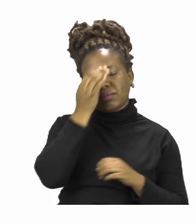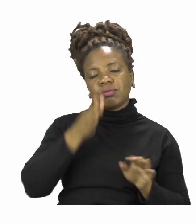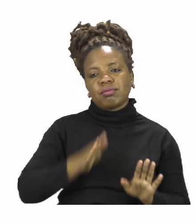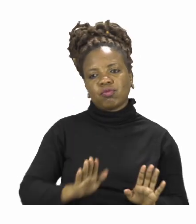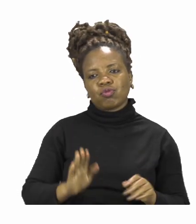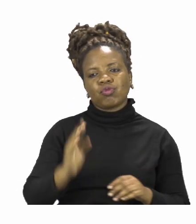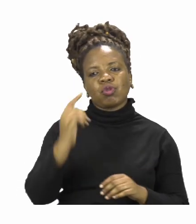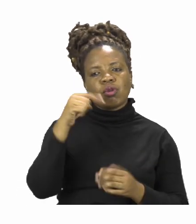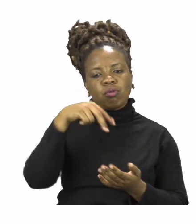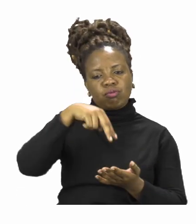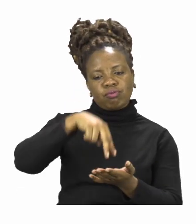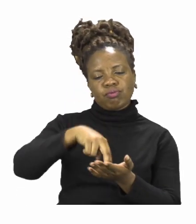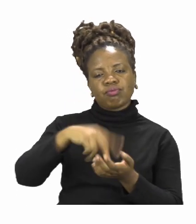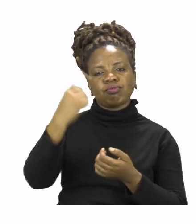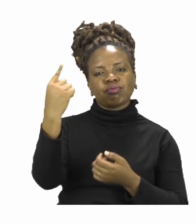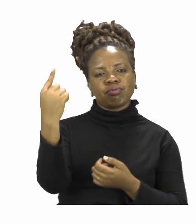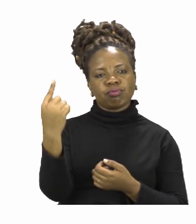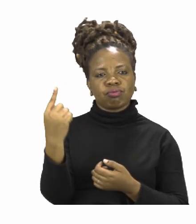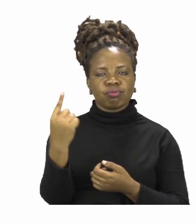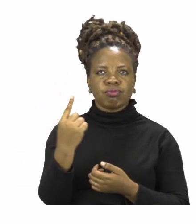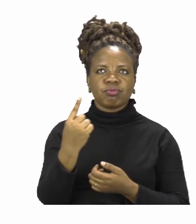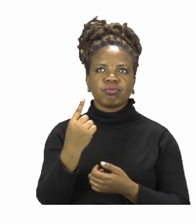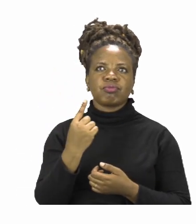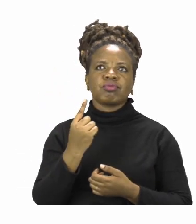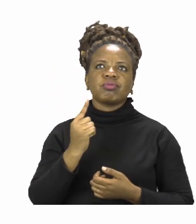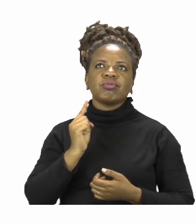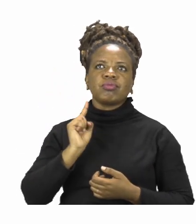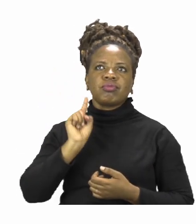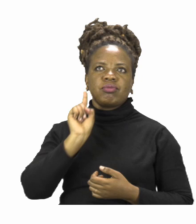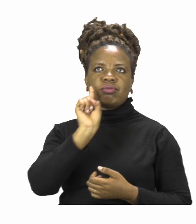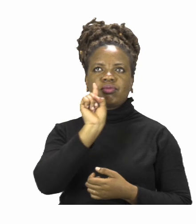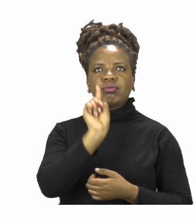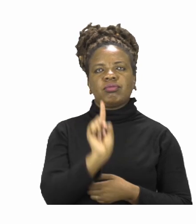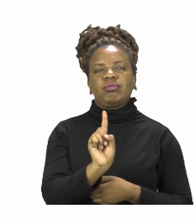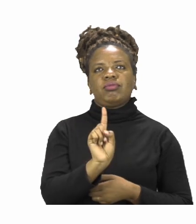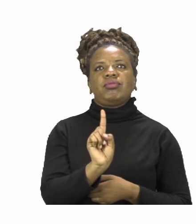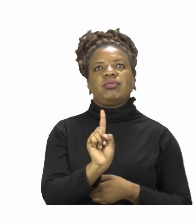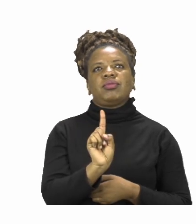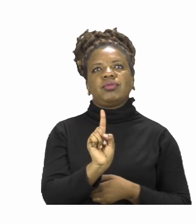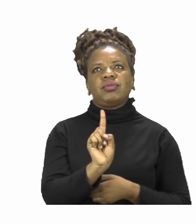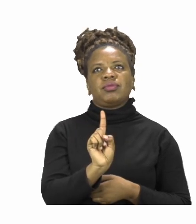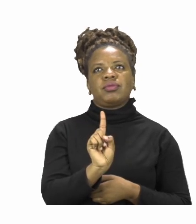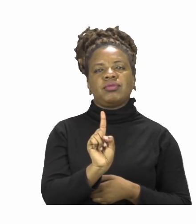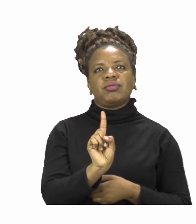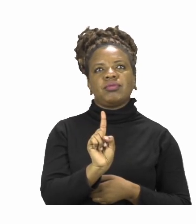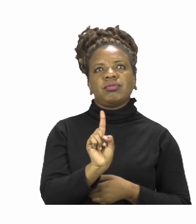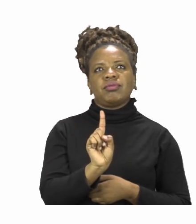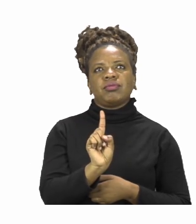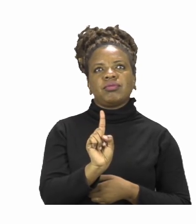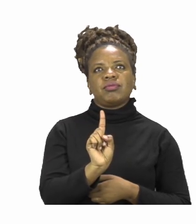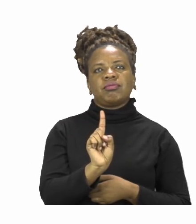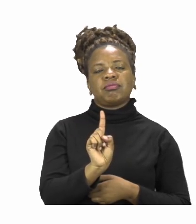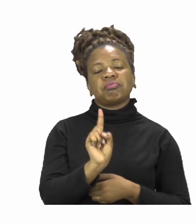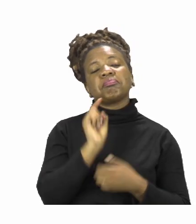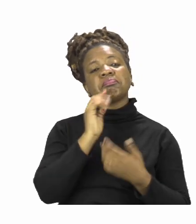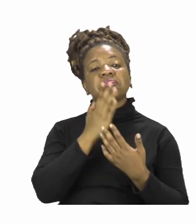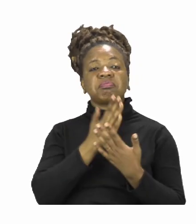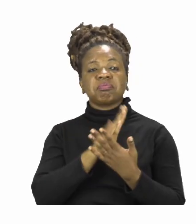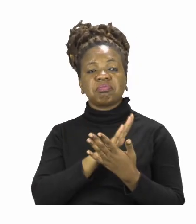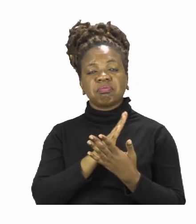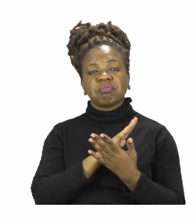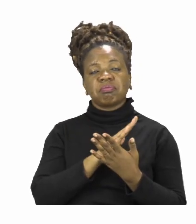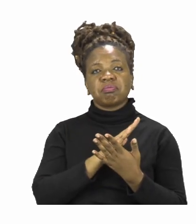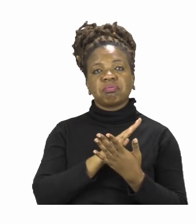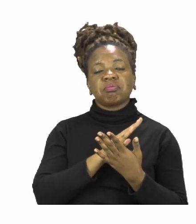front. She turned around slowly and faced the class. As some of you may know, I